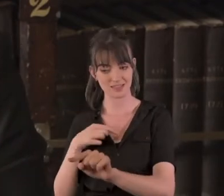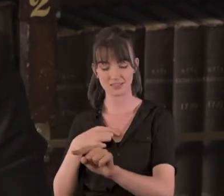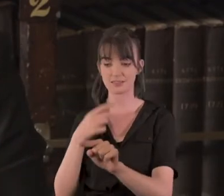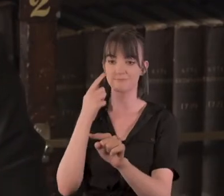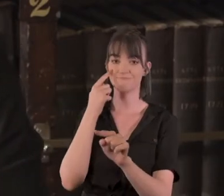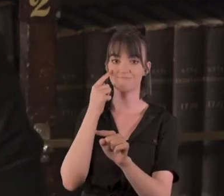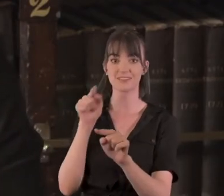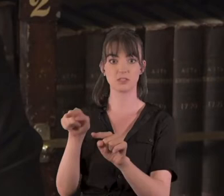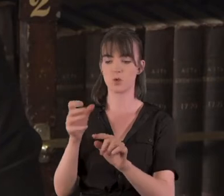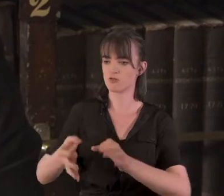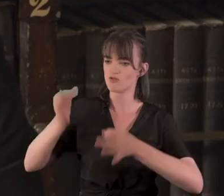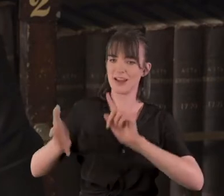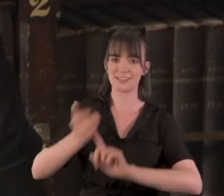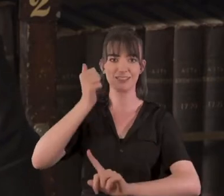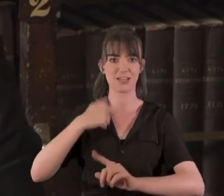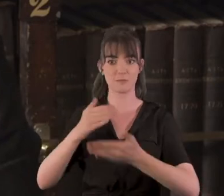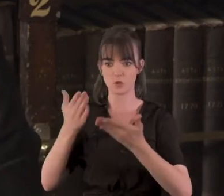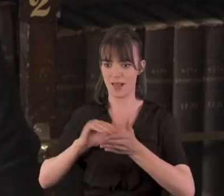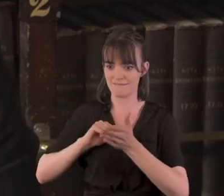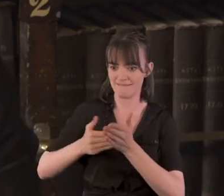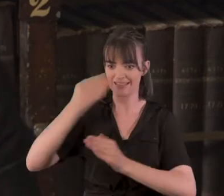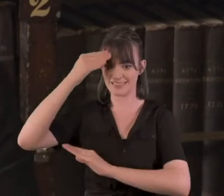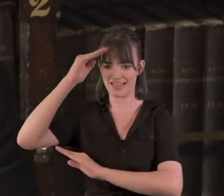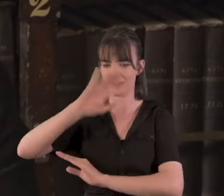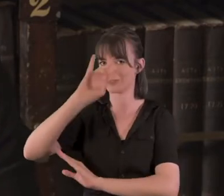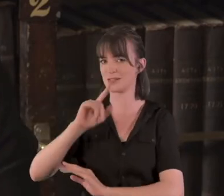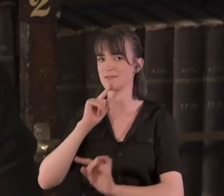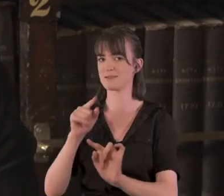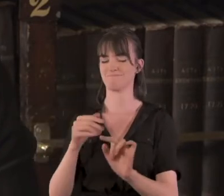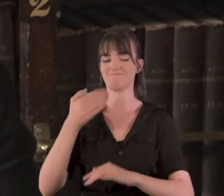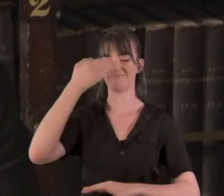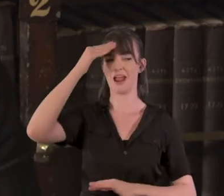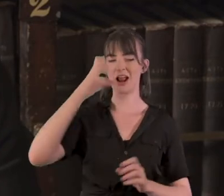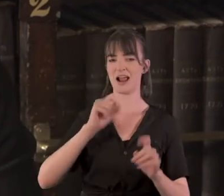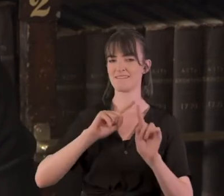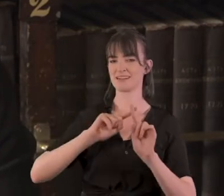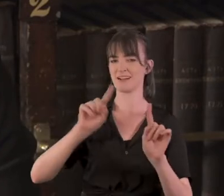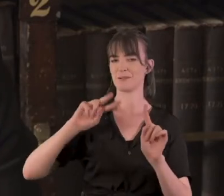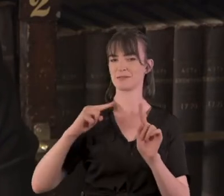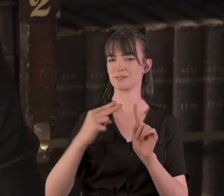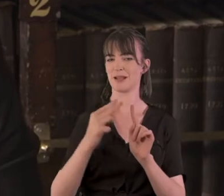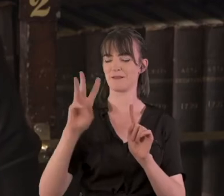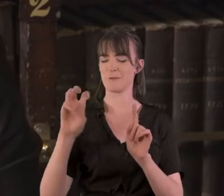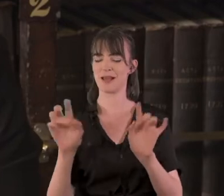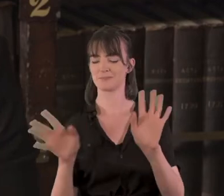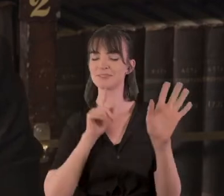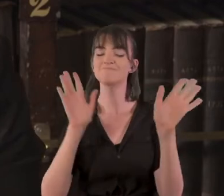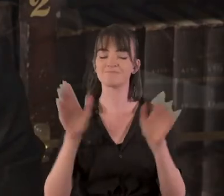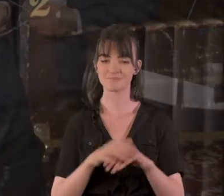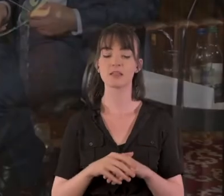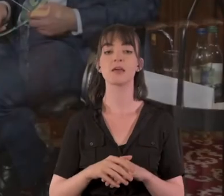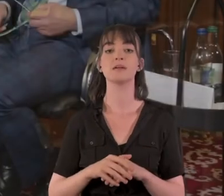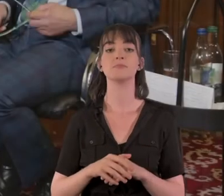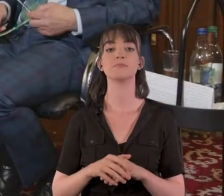question, which I think the Irish might have a slightly different view of it than the Welsh might on that one. But You